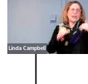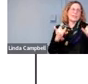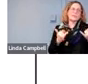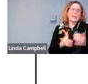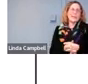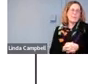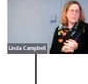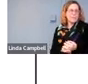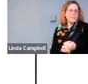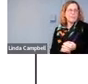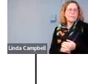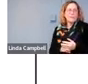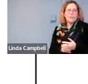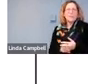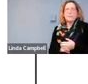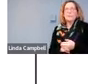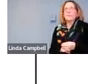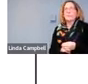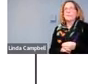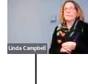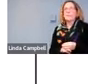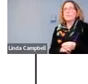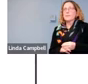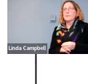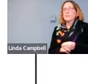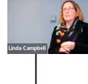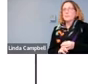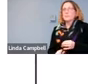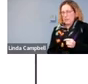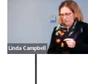chain pickerel out of 200 lakes at this point.